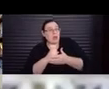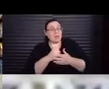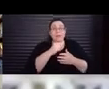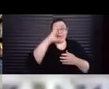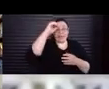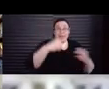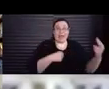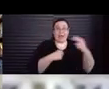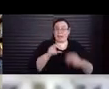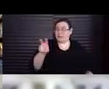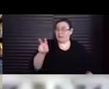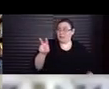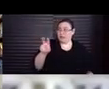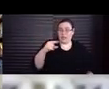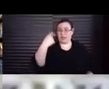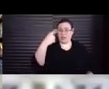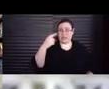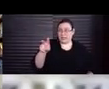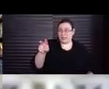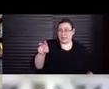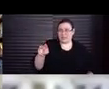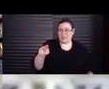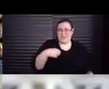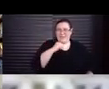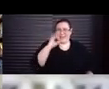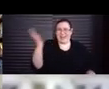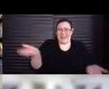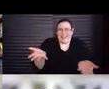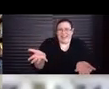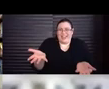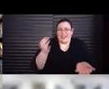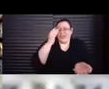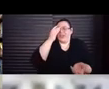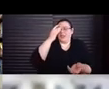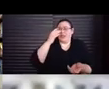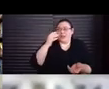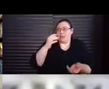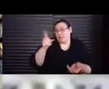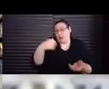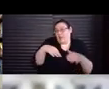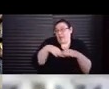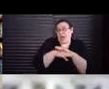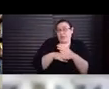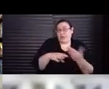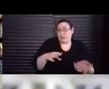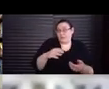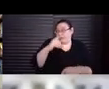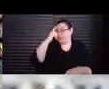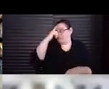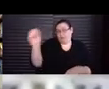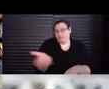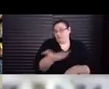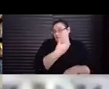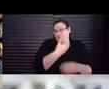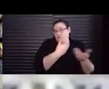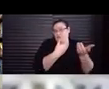like I was crazy. He's like, oh, we have nothing here. But I mean, you got access, so you can see. Led me into